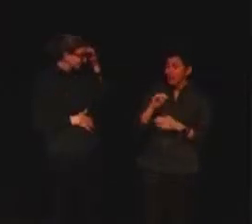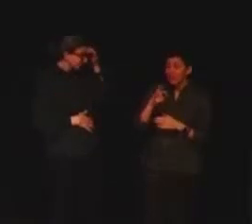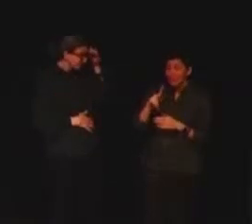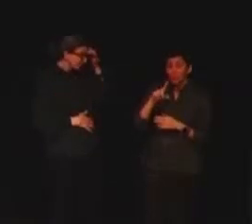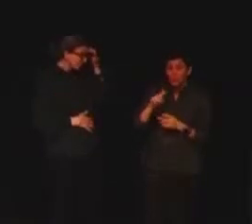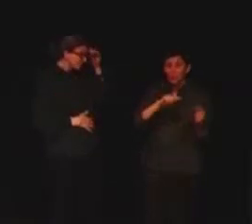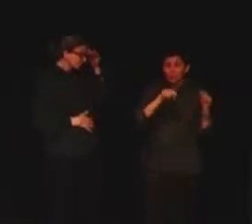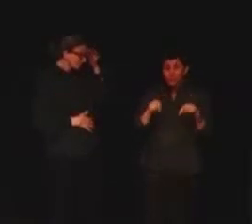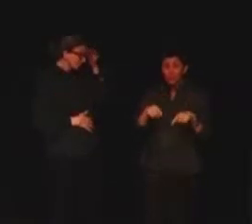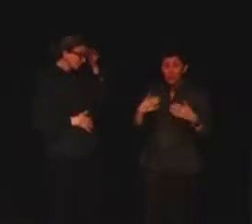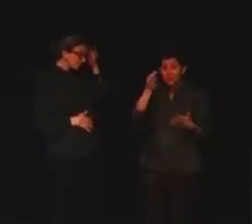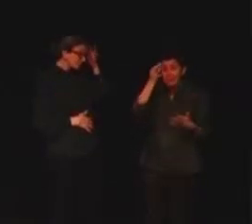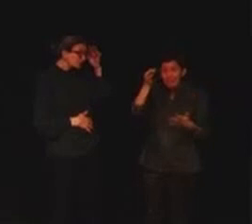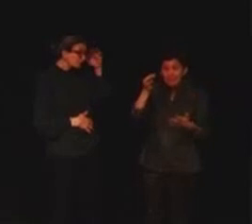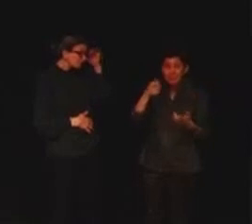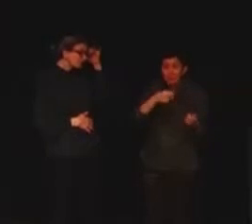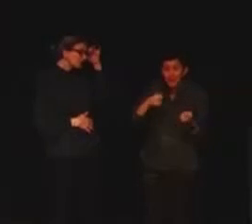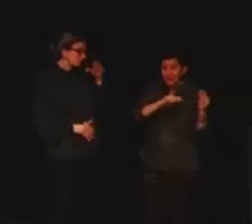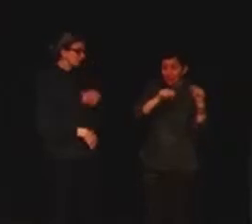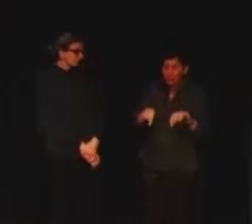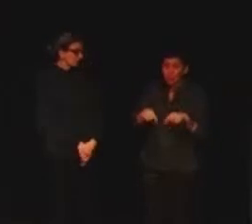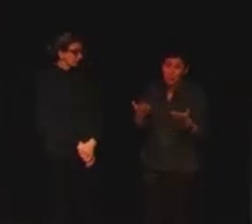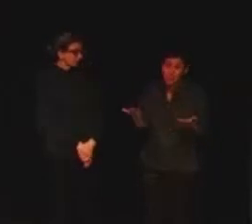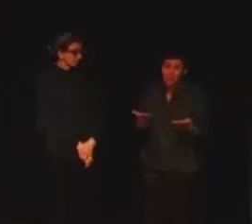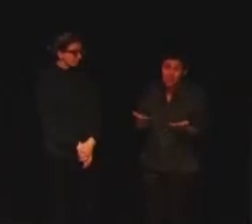We're really close to getting him here.